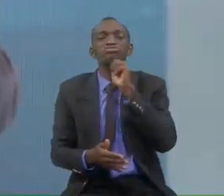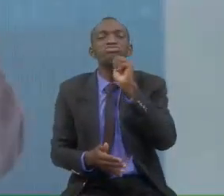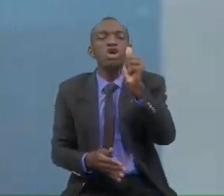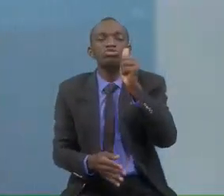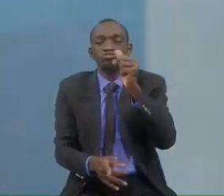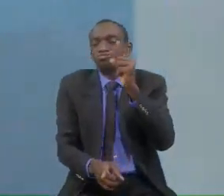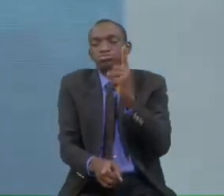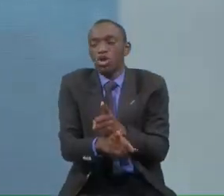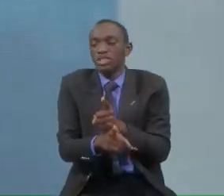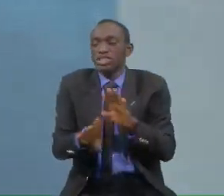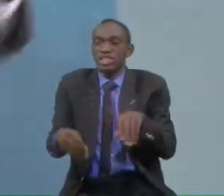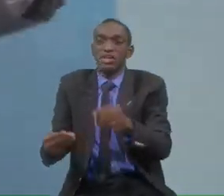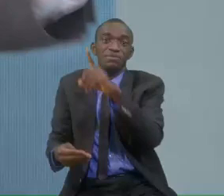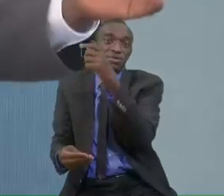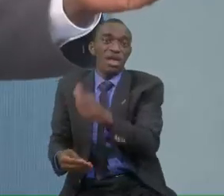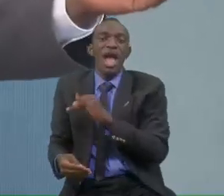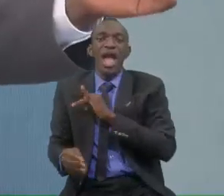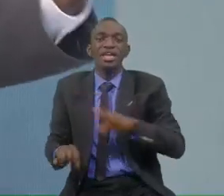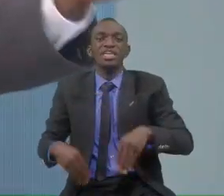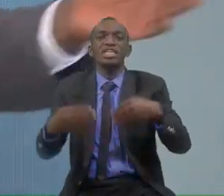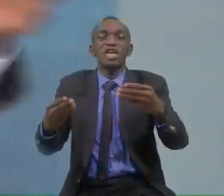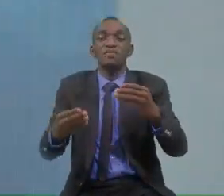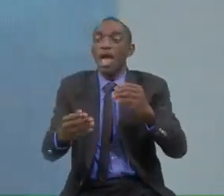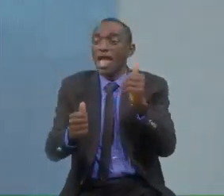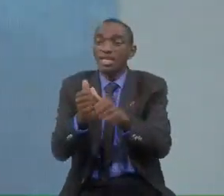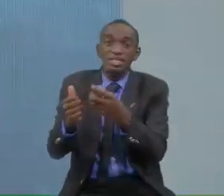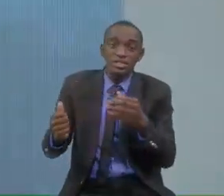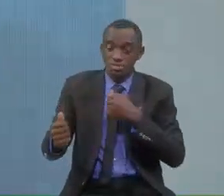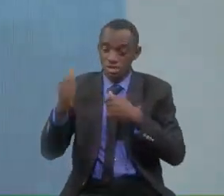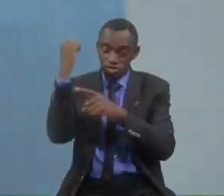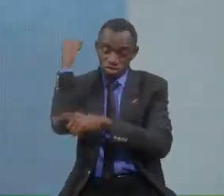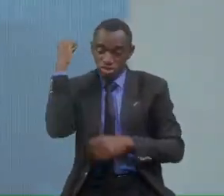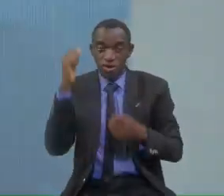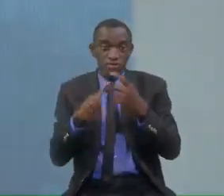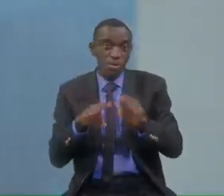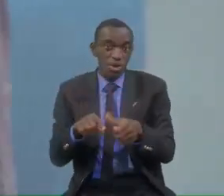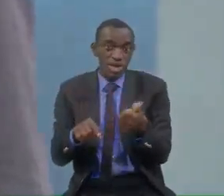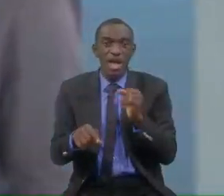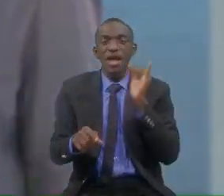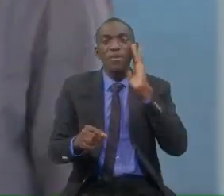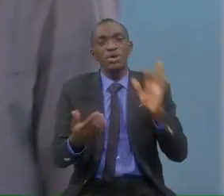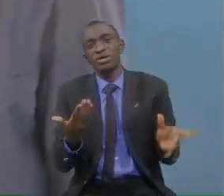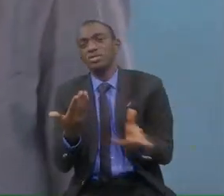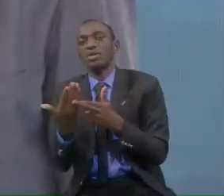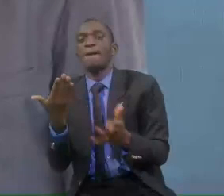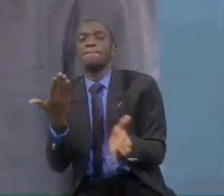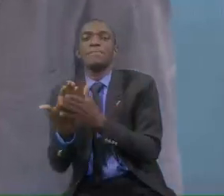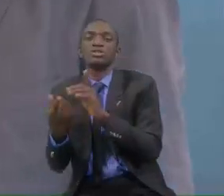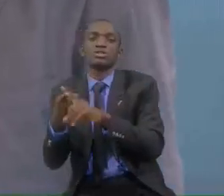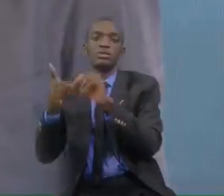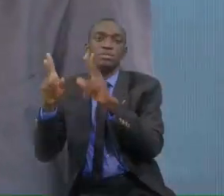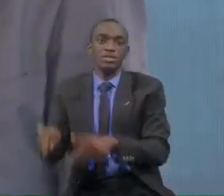anything or anyone, if you stole another person's servant, you saw that he was